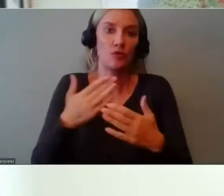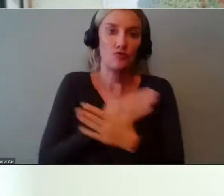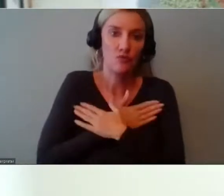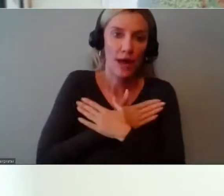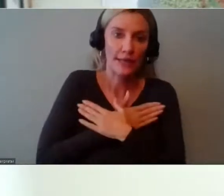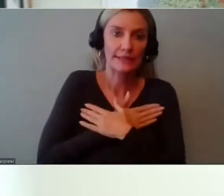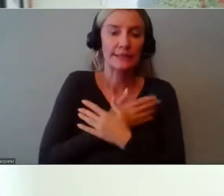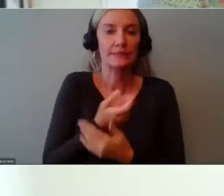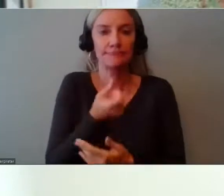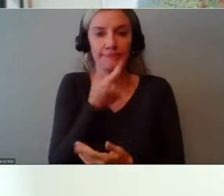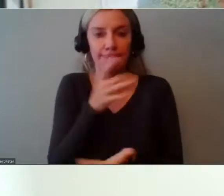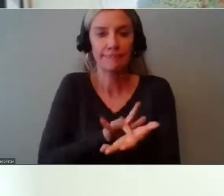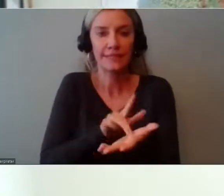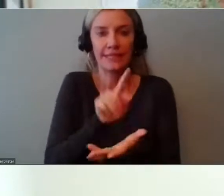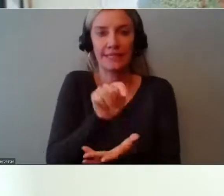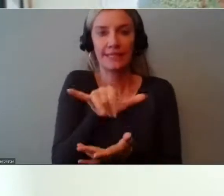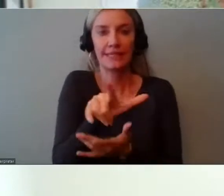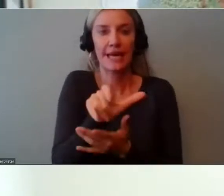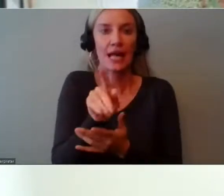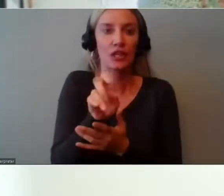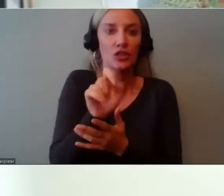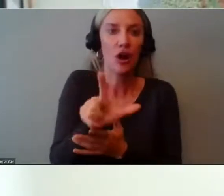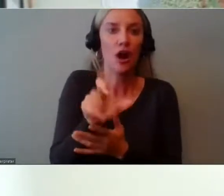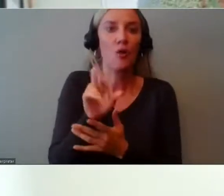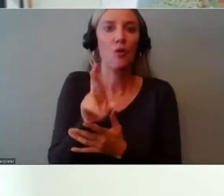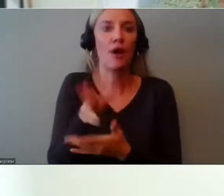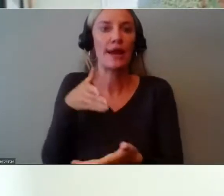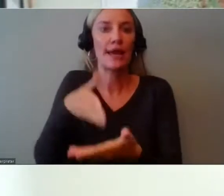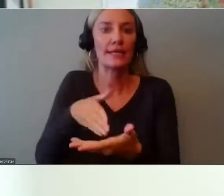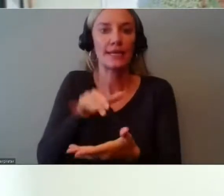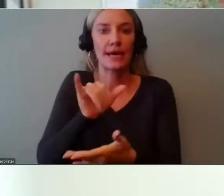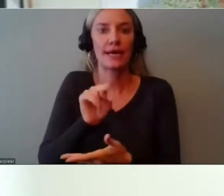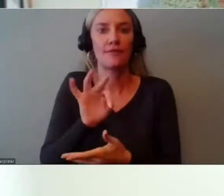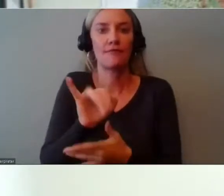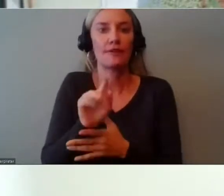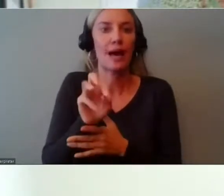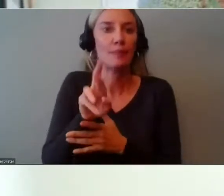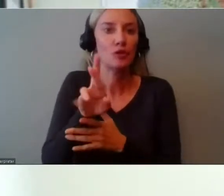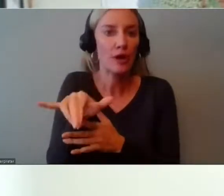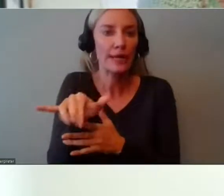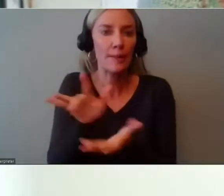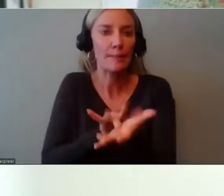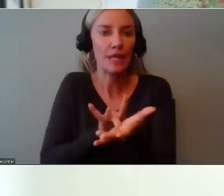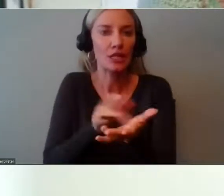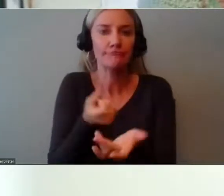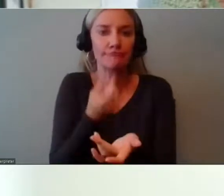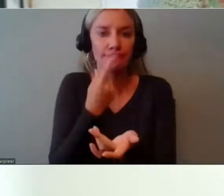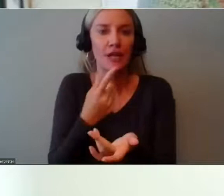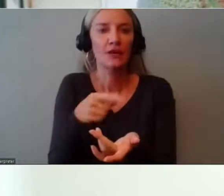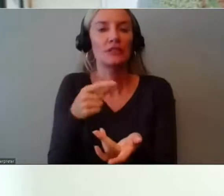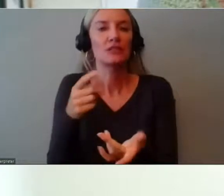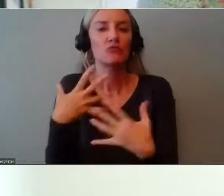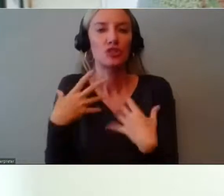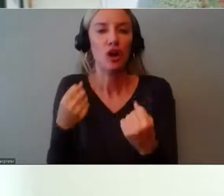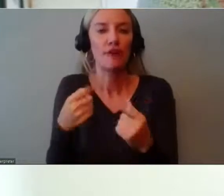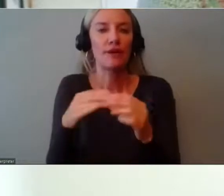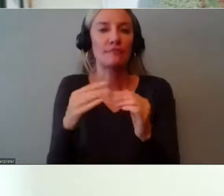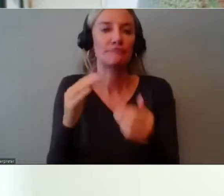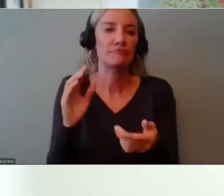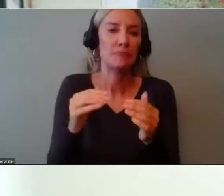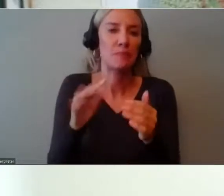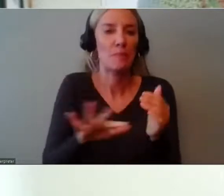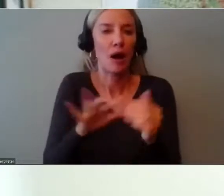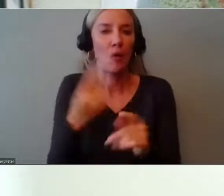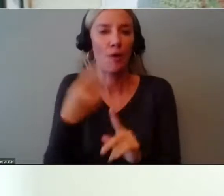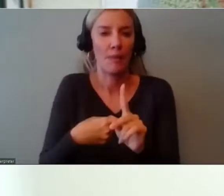an anti-inflammatory, and they resolve nearly all of them within about a month. But it has been a concern, and they